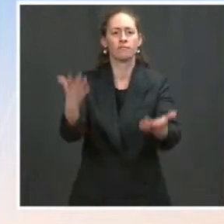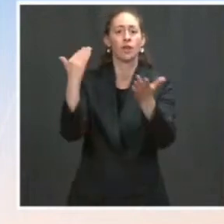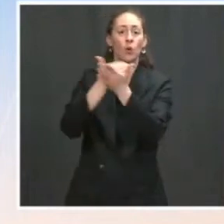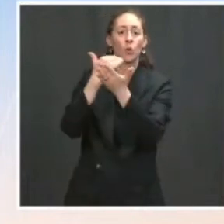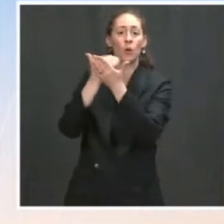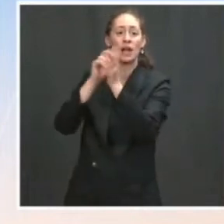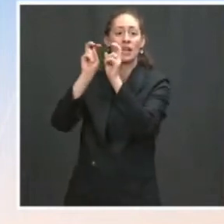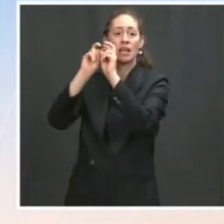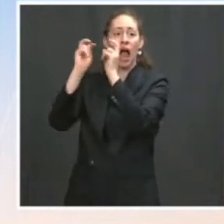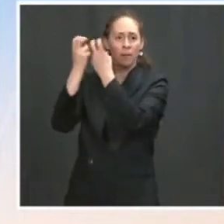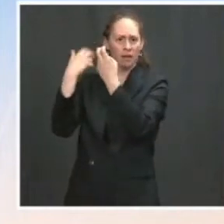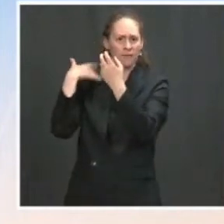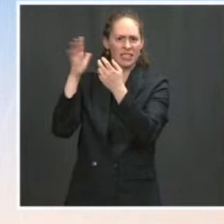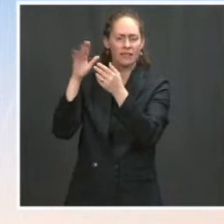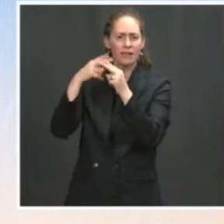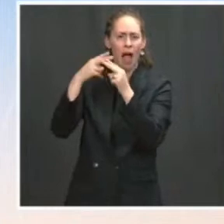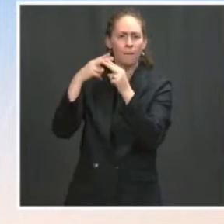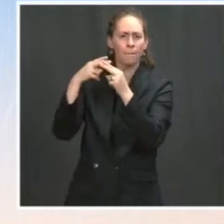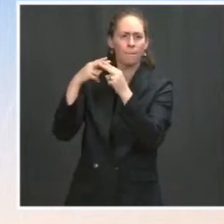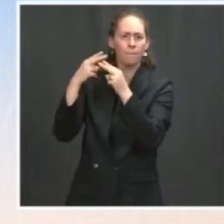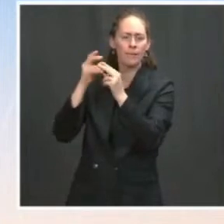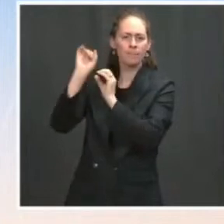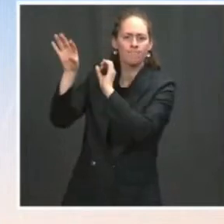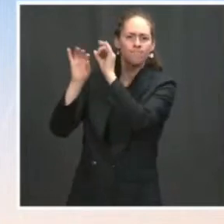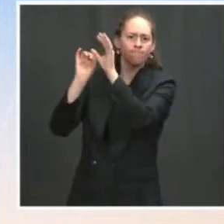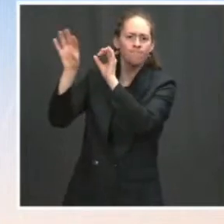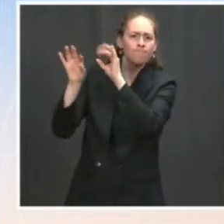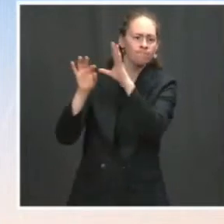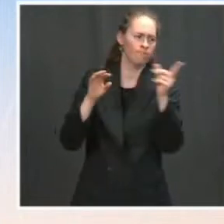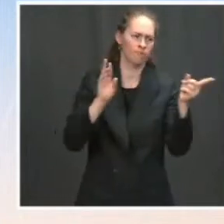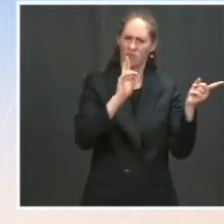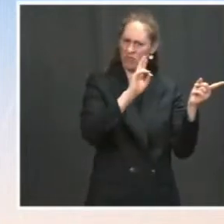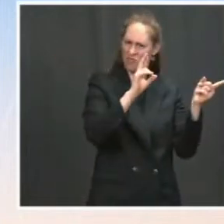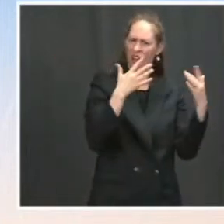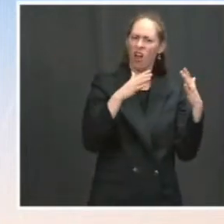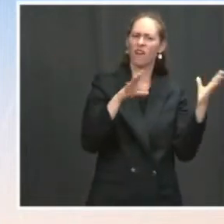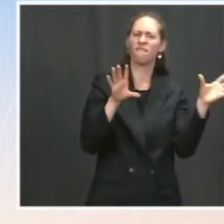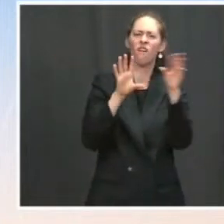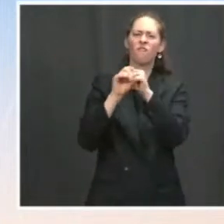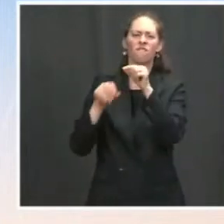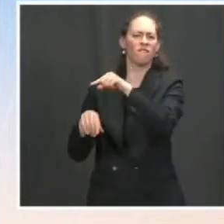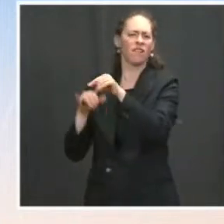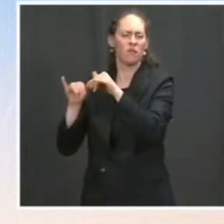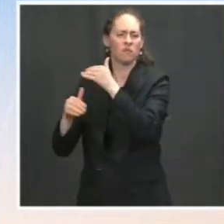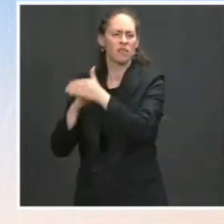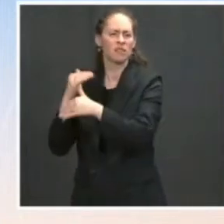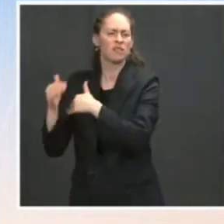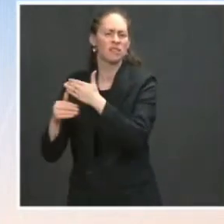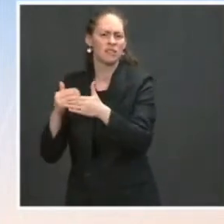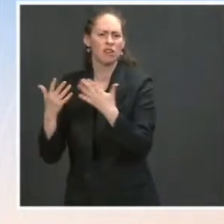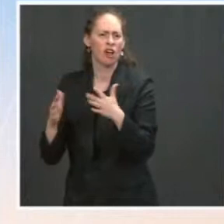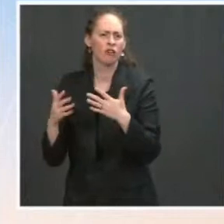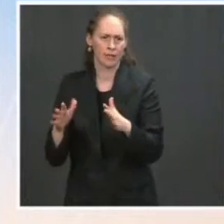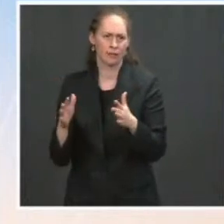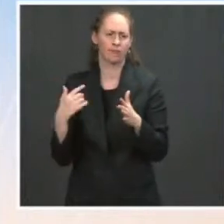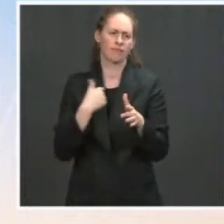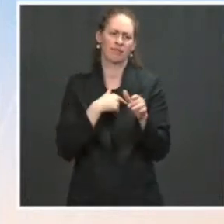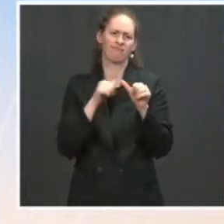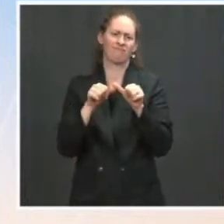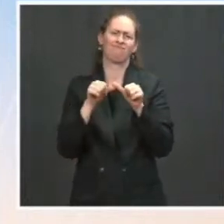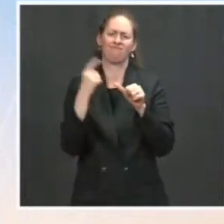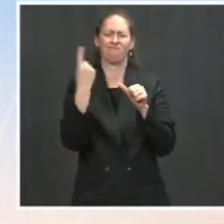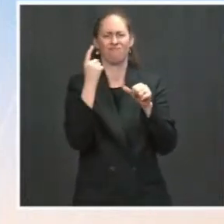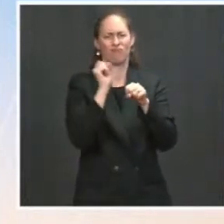with Republicans, even as they're determining who they are moving forward. Go ahead in the back. Thank you, Jen.